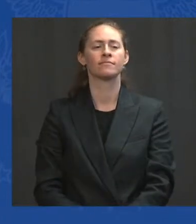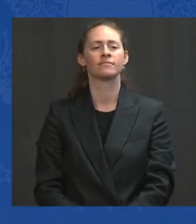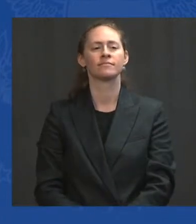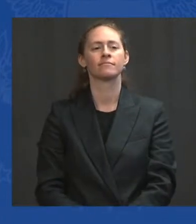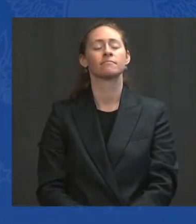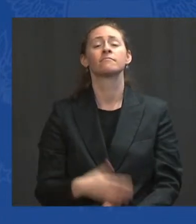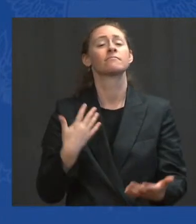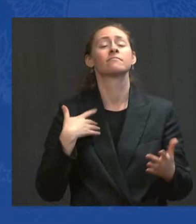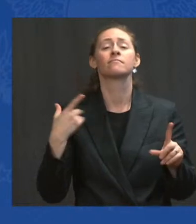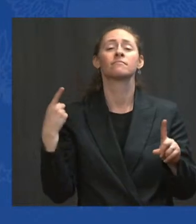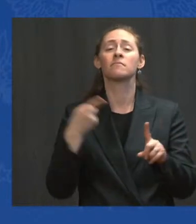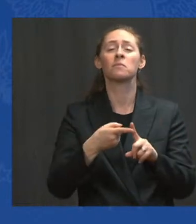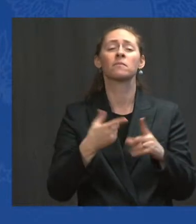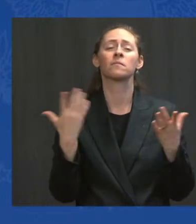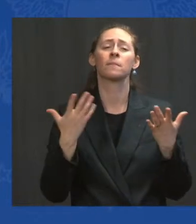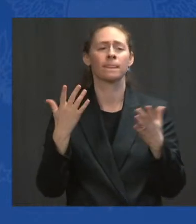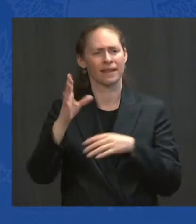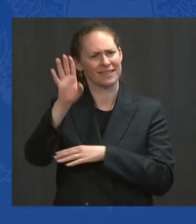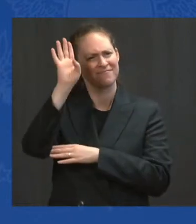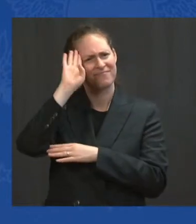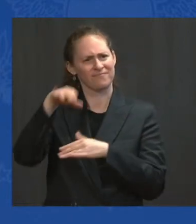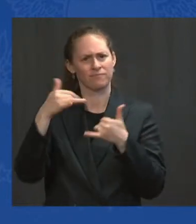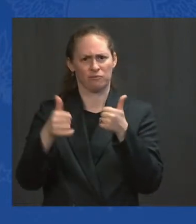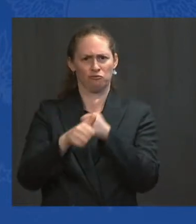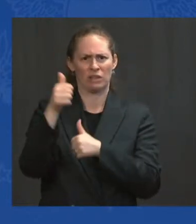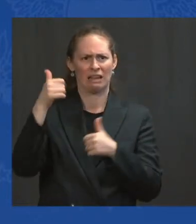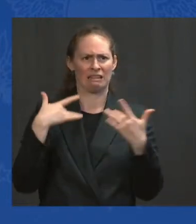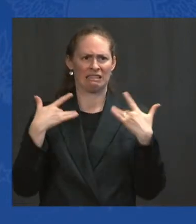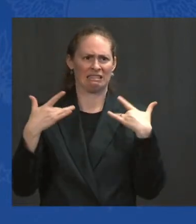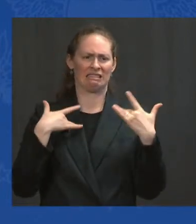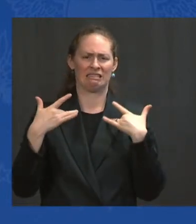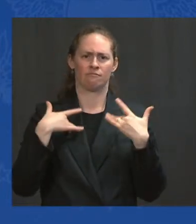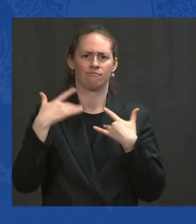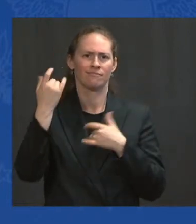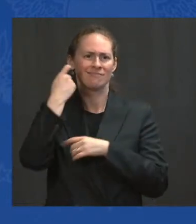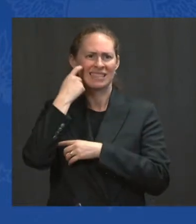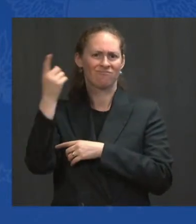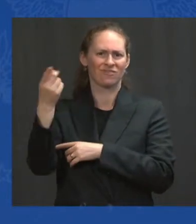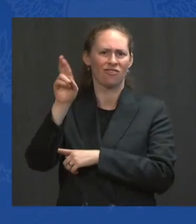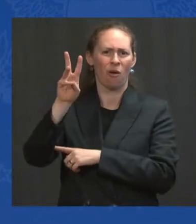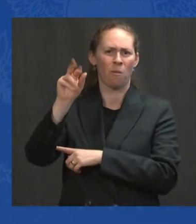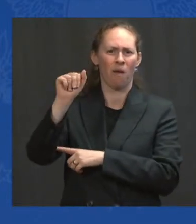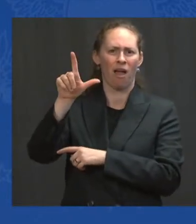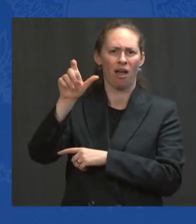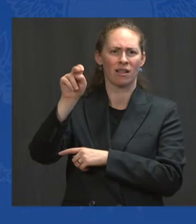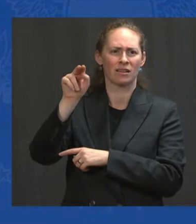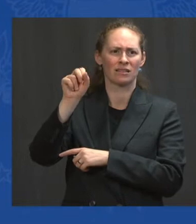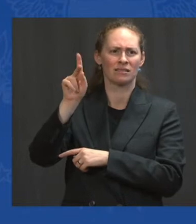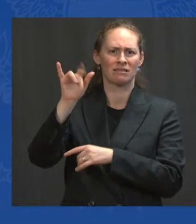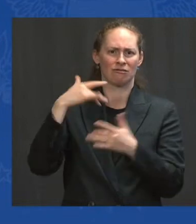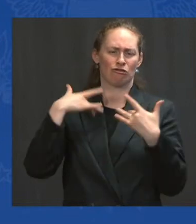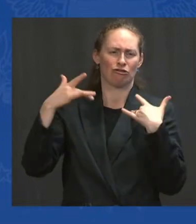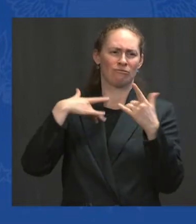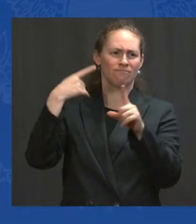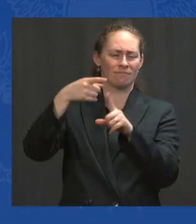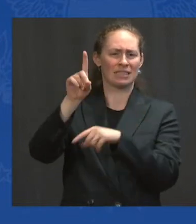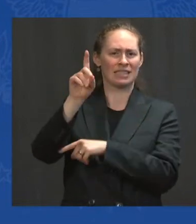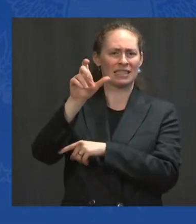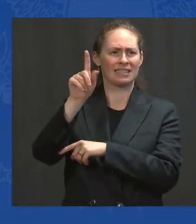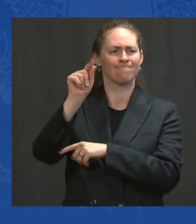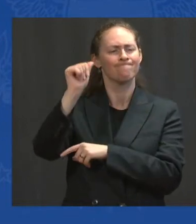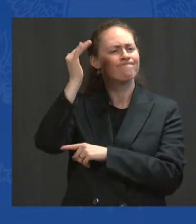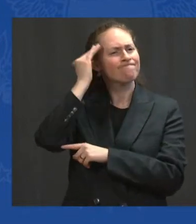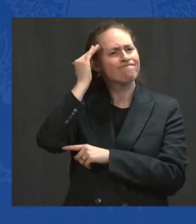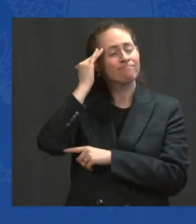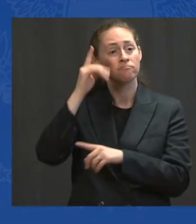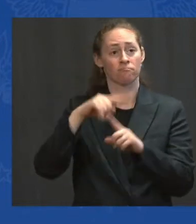threat from Dr. Walensky about the increasing in infections. The question is, if you get vaccinated, are you protected? And